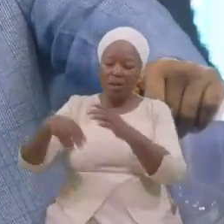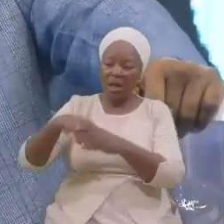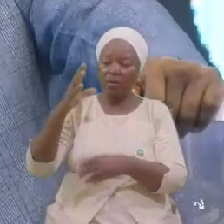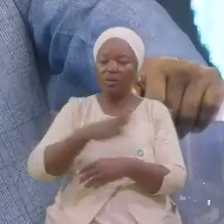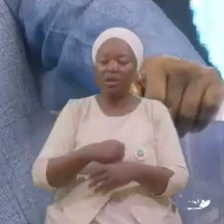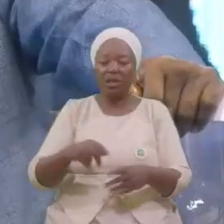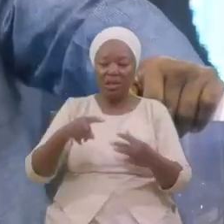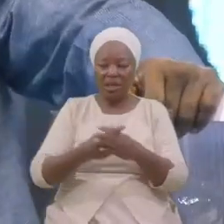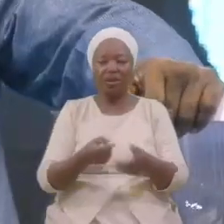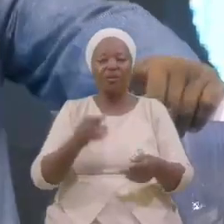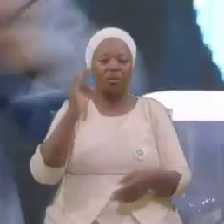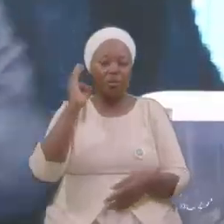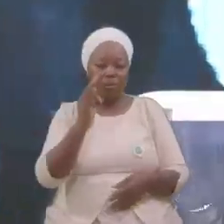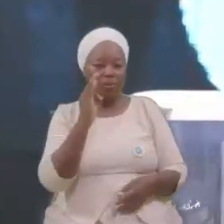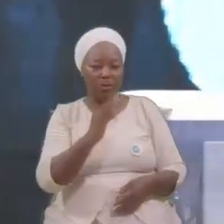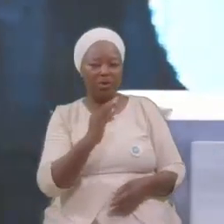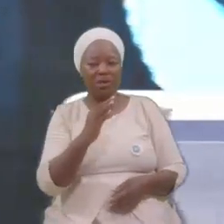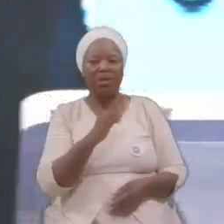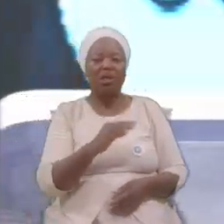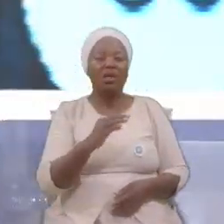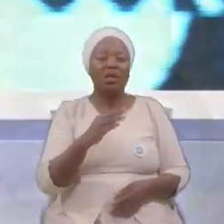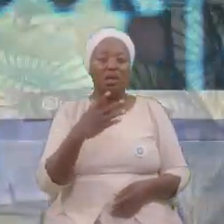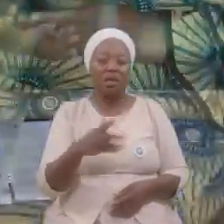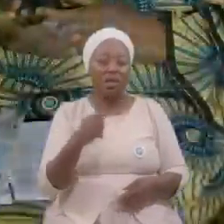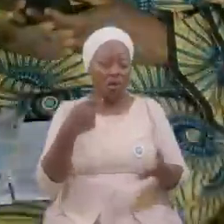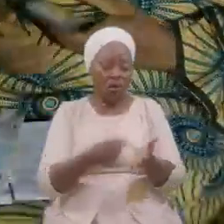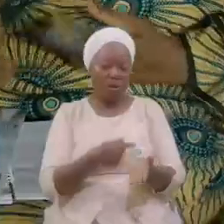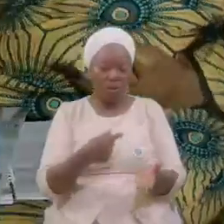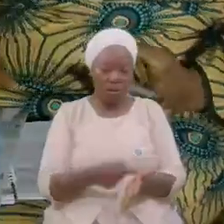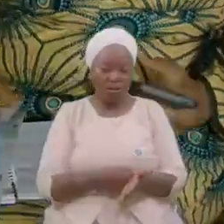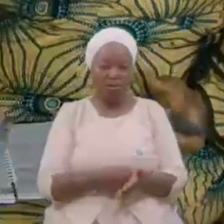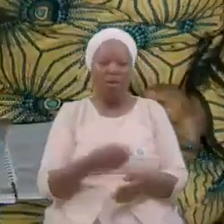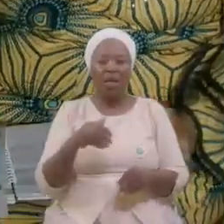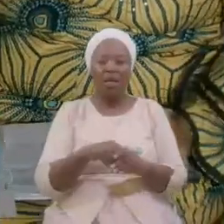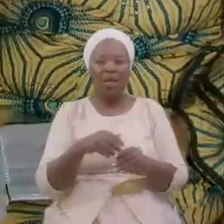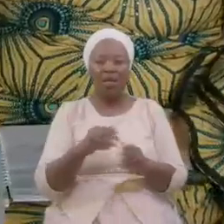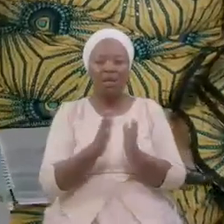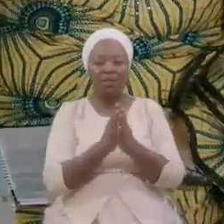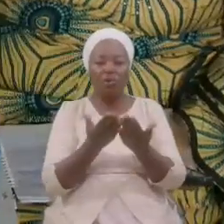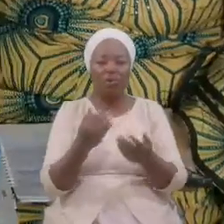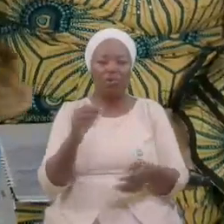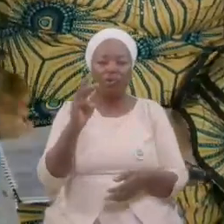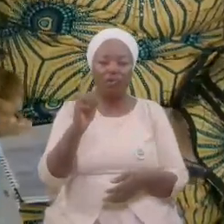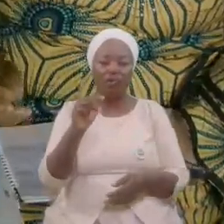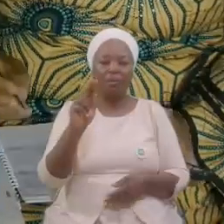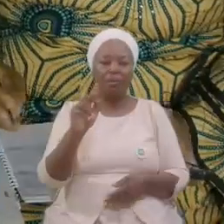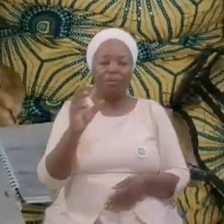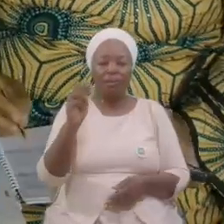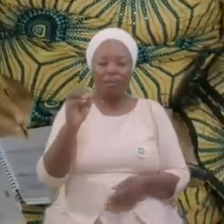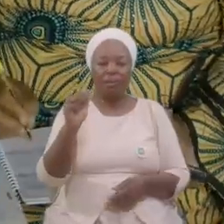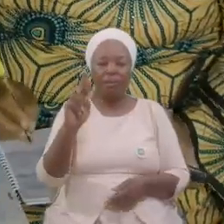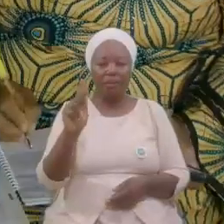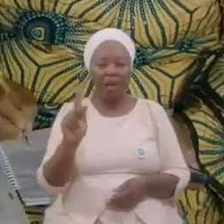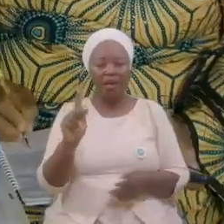great service of the Lord. In Mark chapter 5, reading here from verse 18, new